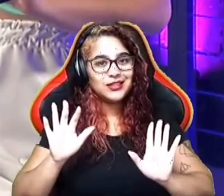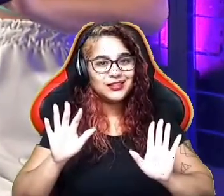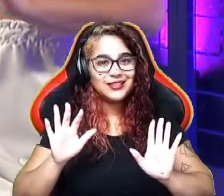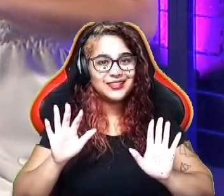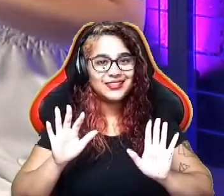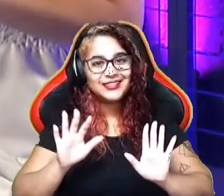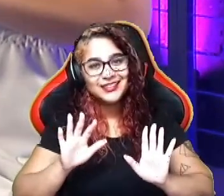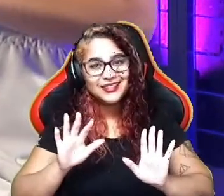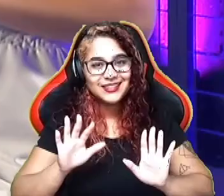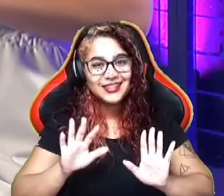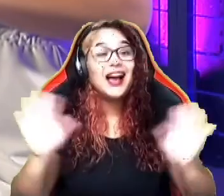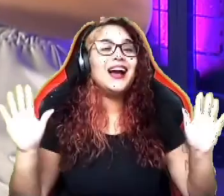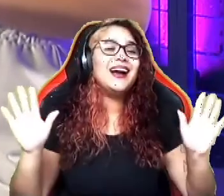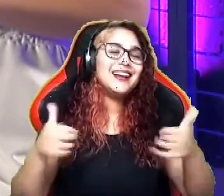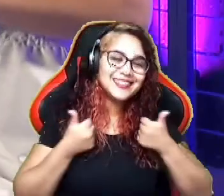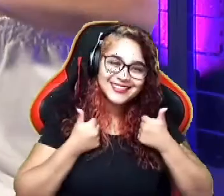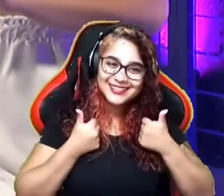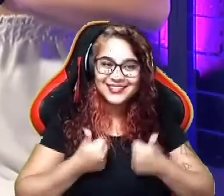Is it me?